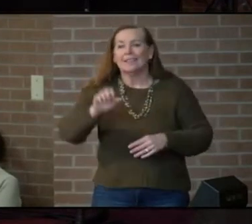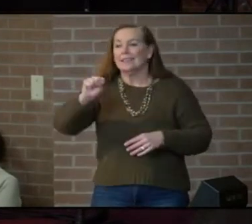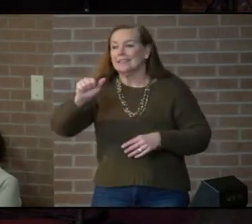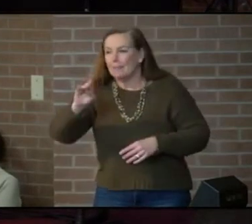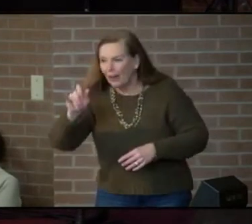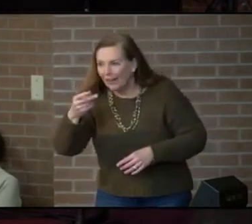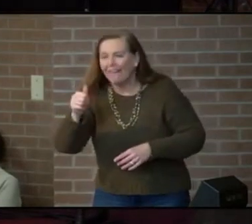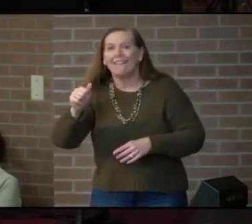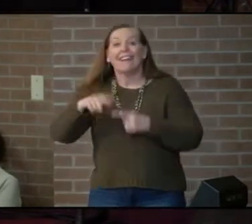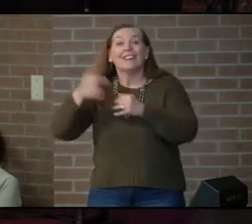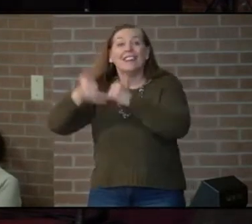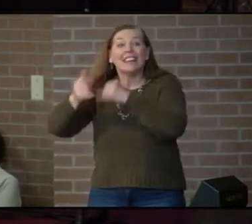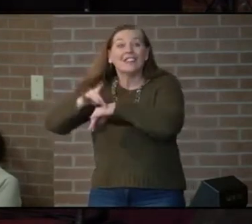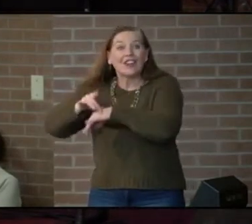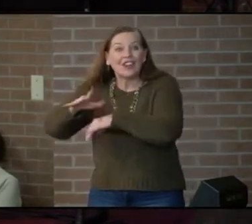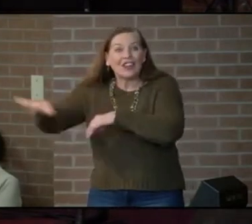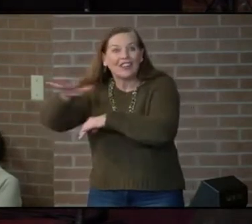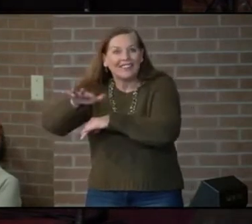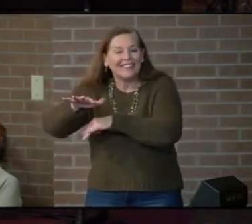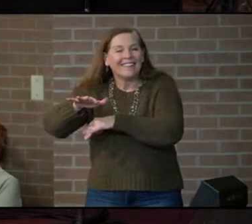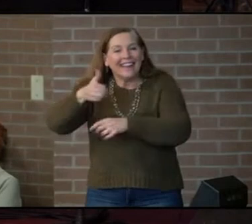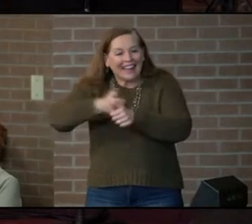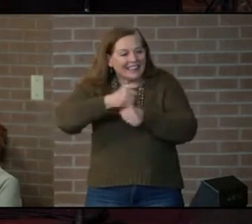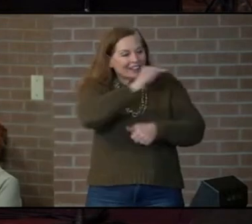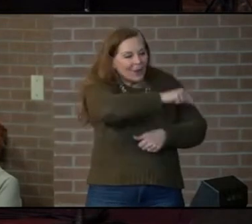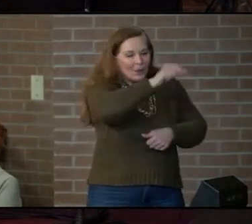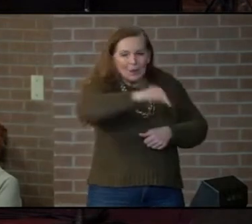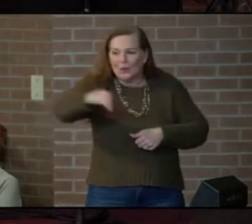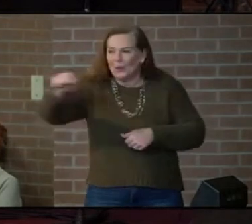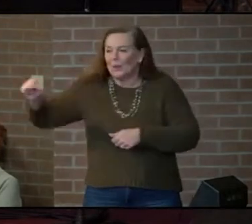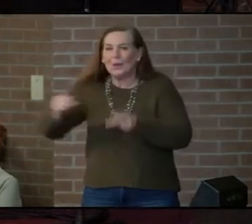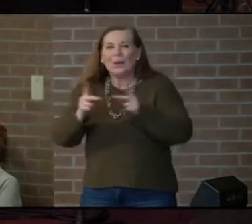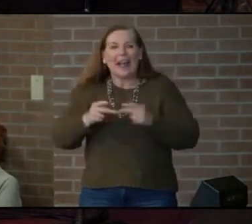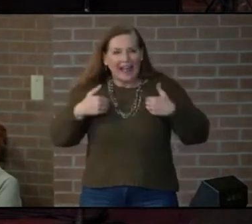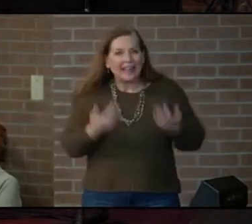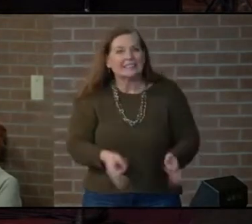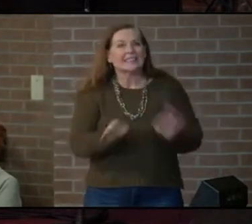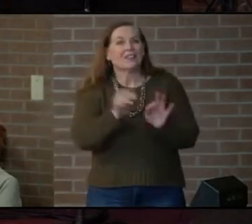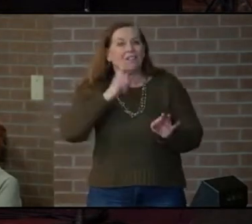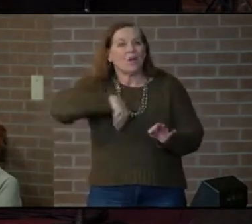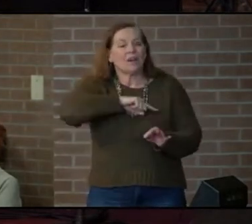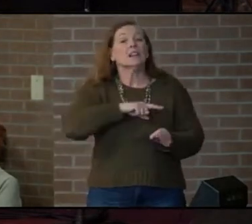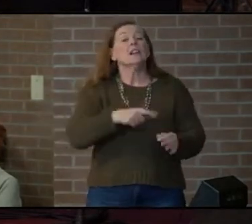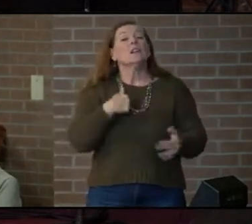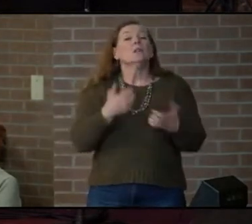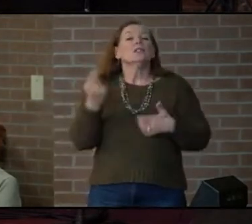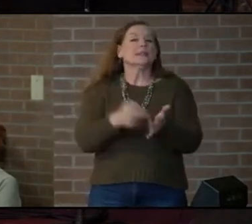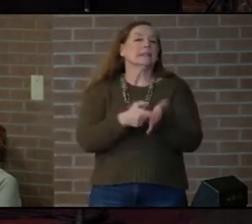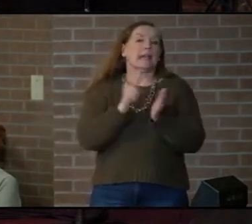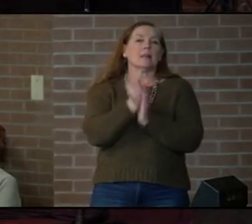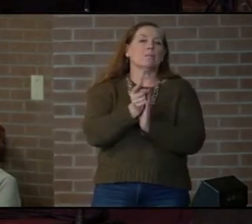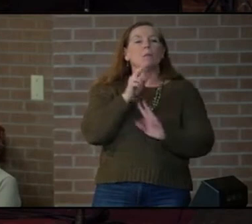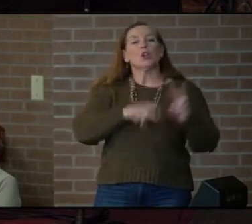of the earth. And each of those places has significance for us. So I want to just take a moment and look